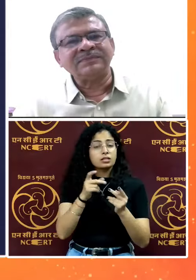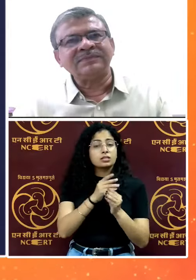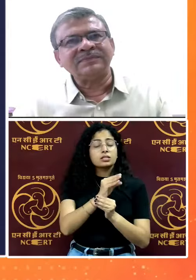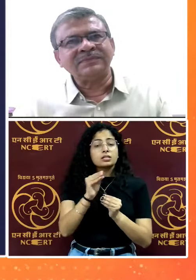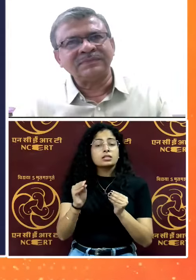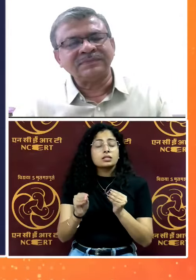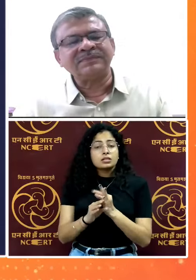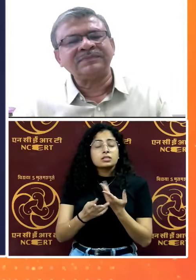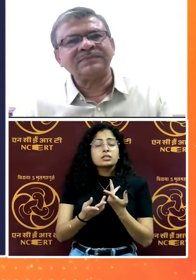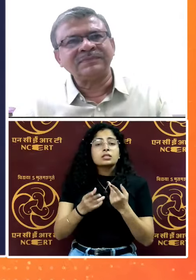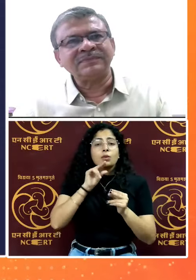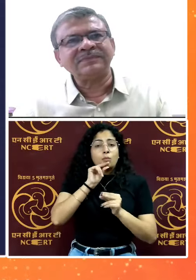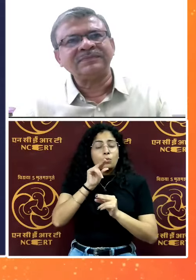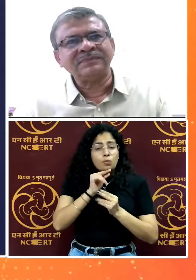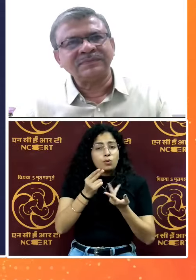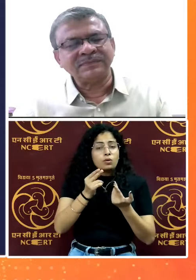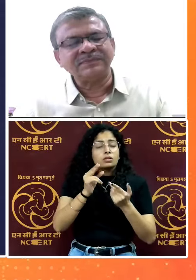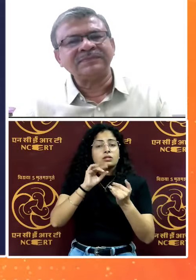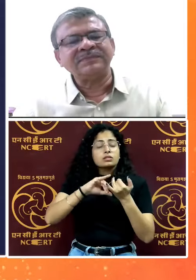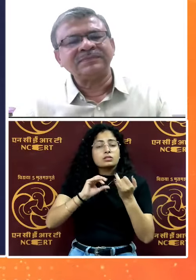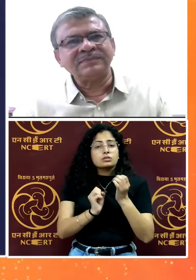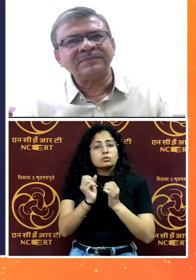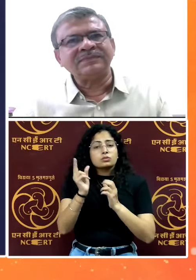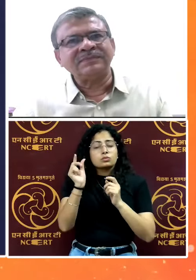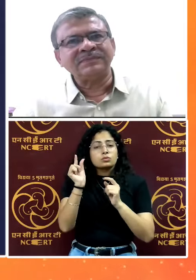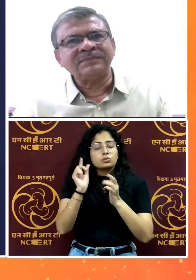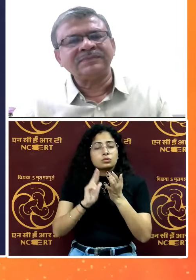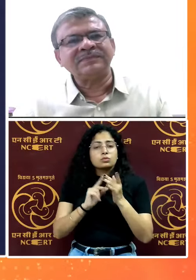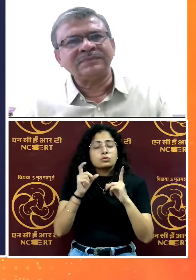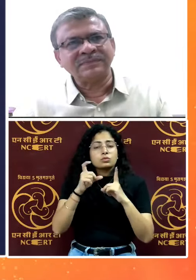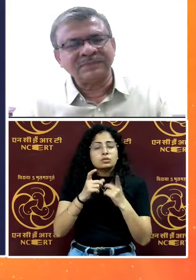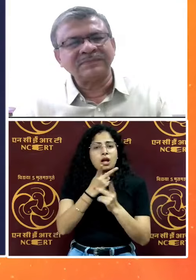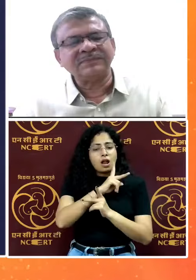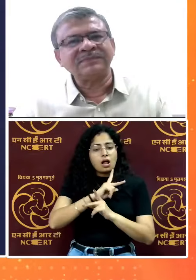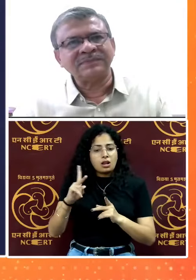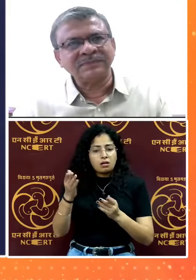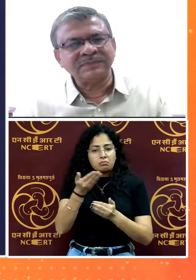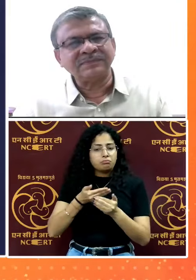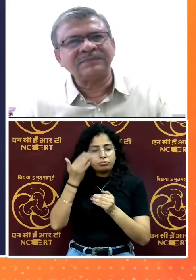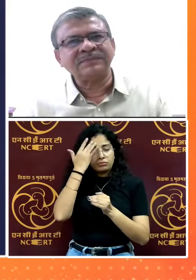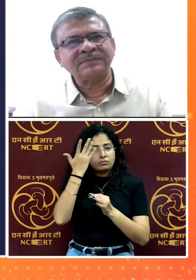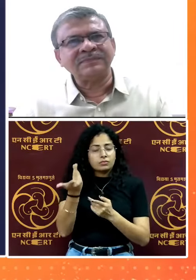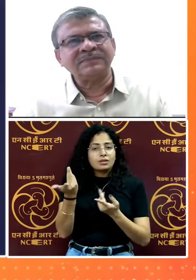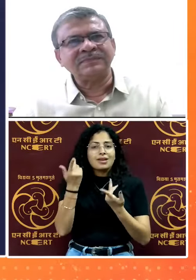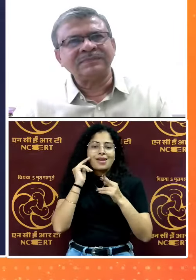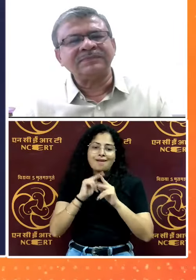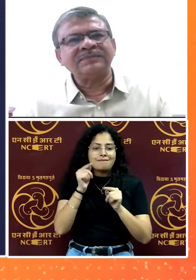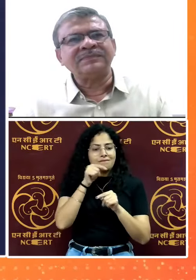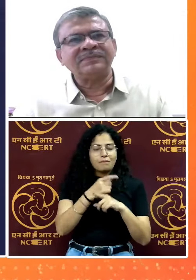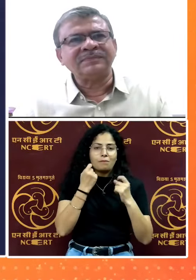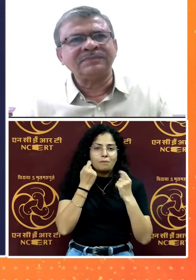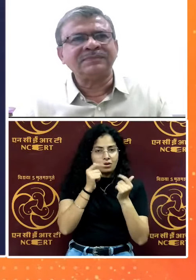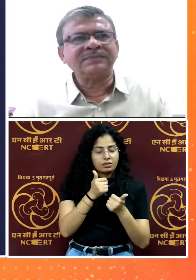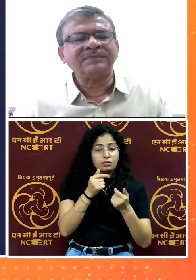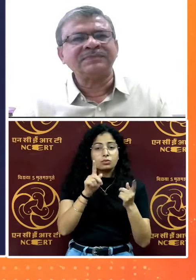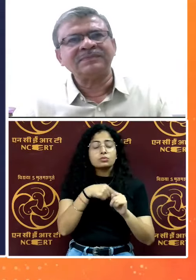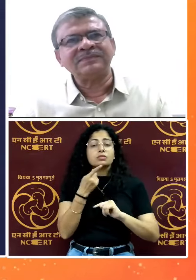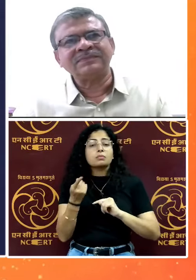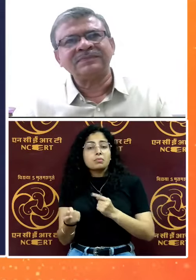effects sound produce on the hearing impaired, because only then we will be able to design our lessons and